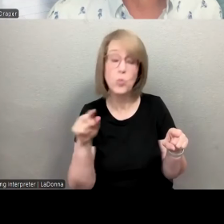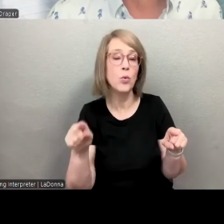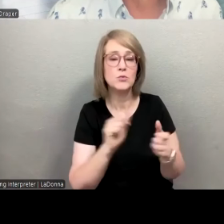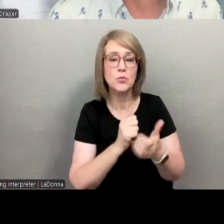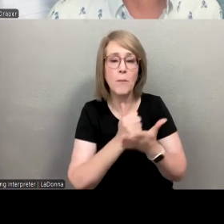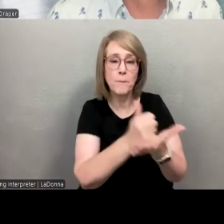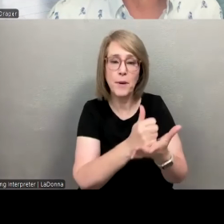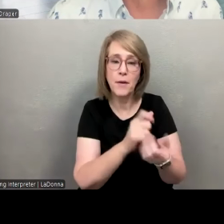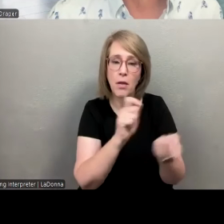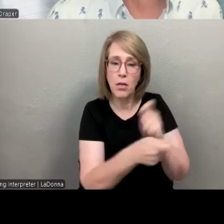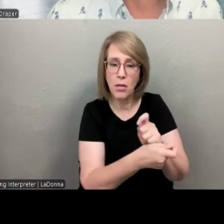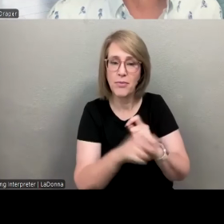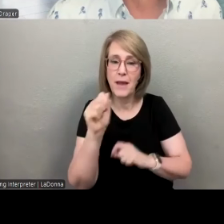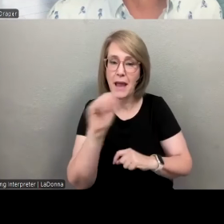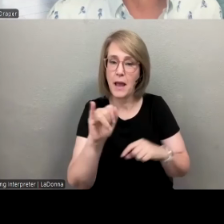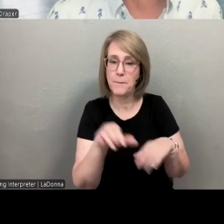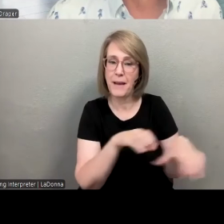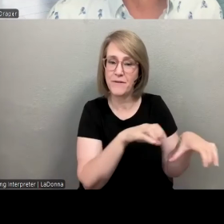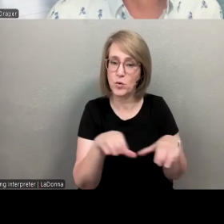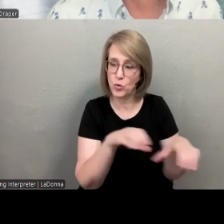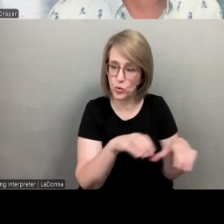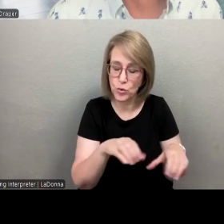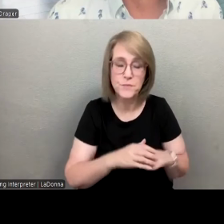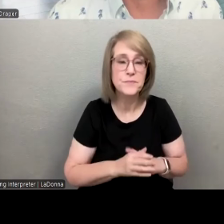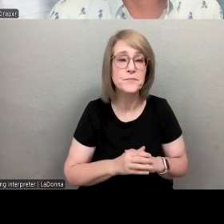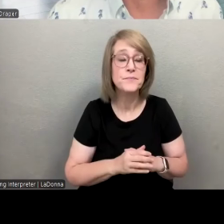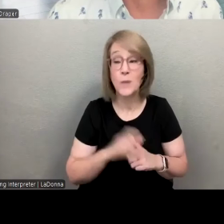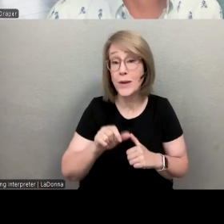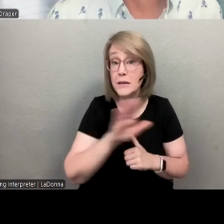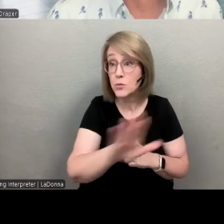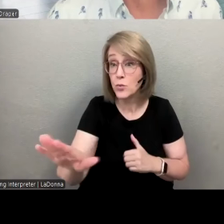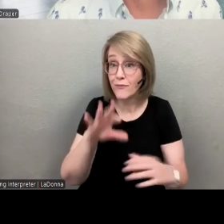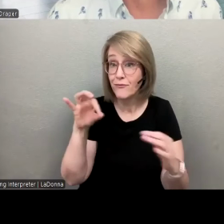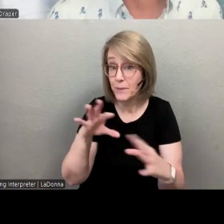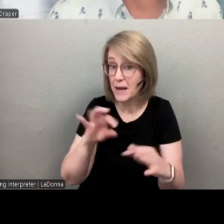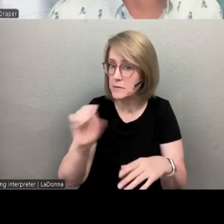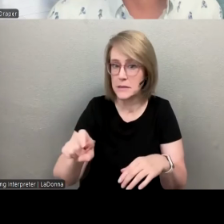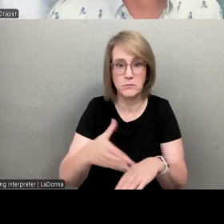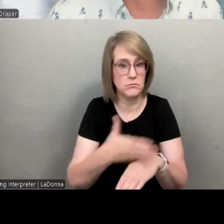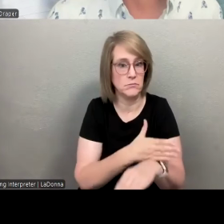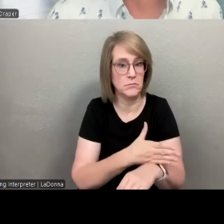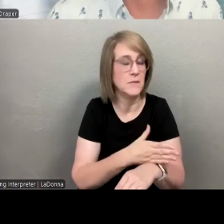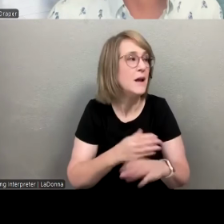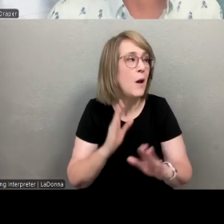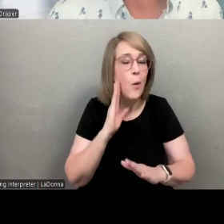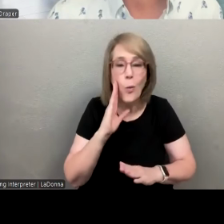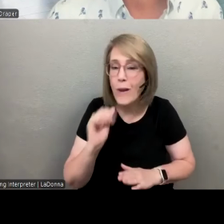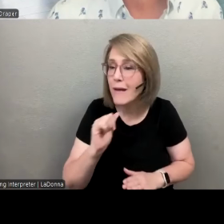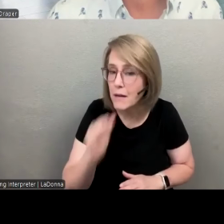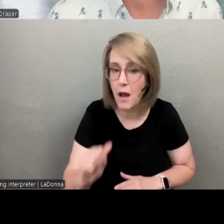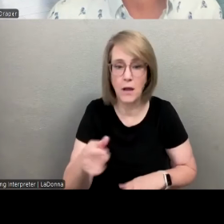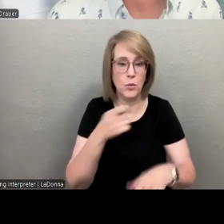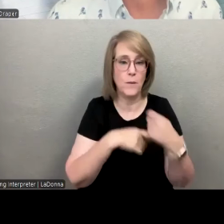over time. And I think we need as much feedback as we can get, and it's not going to replace a really good expert trainer.